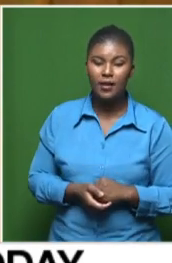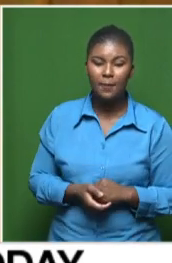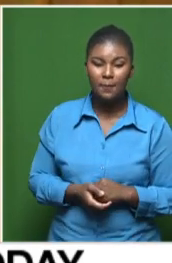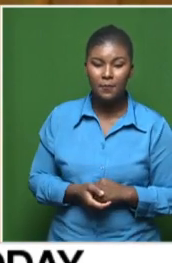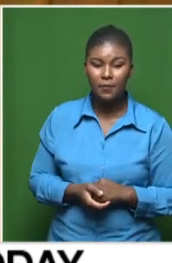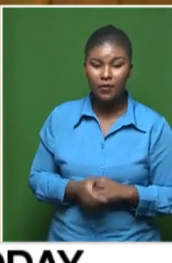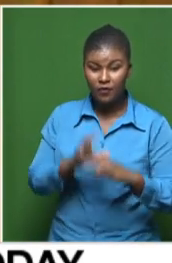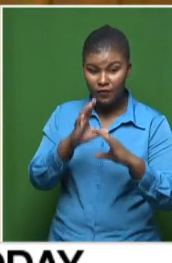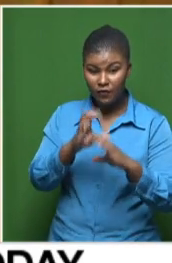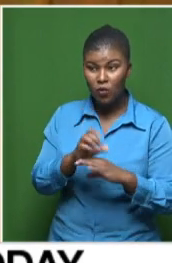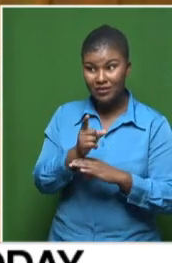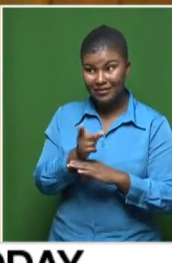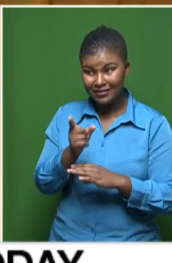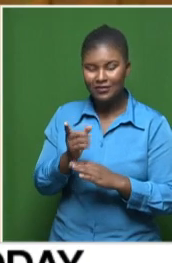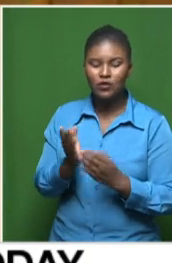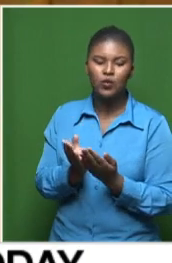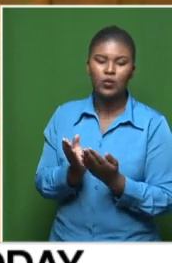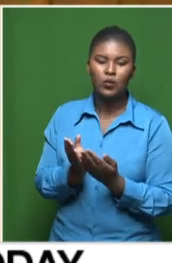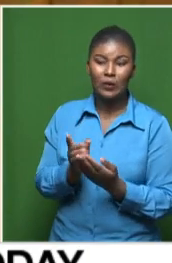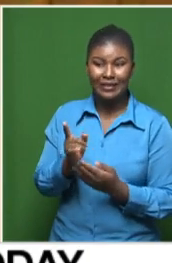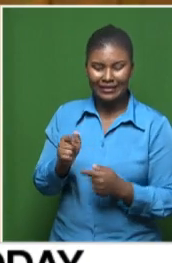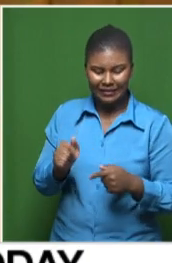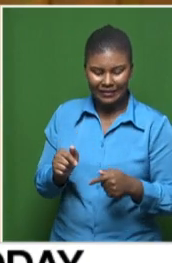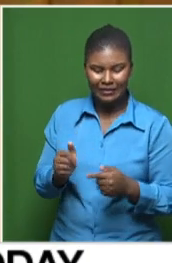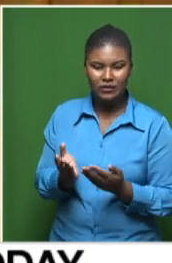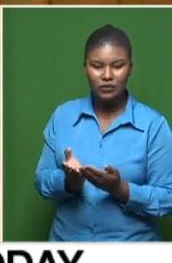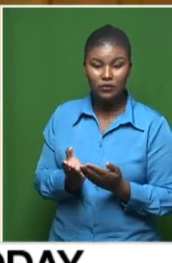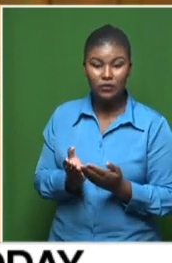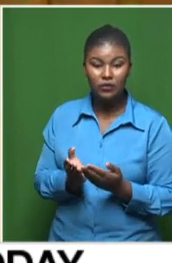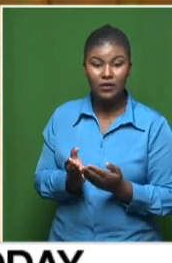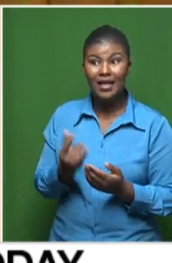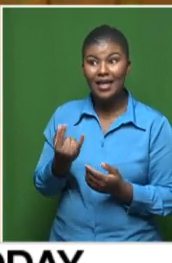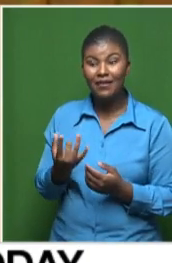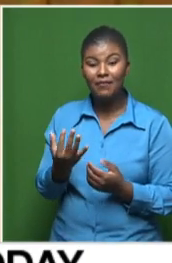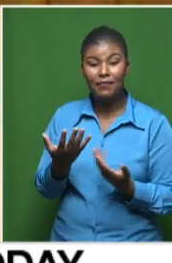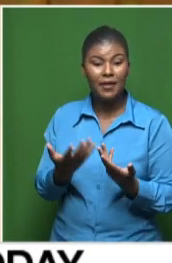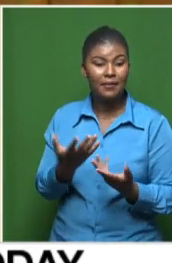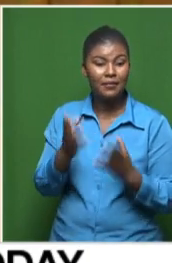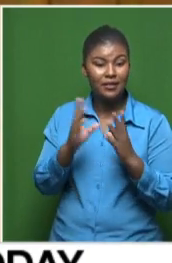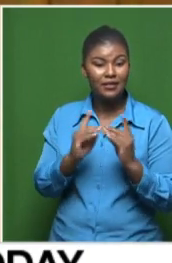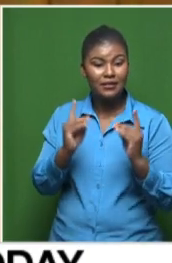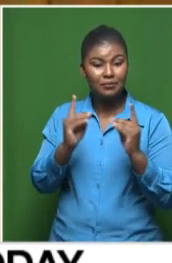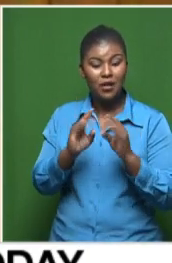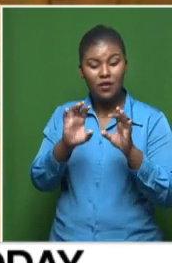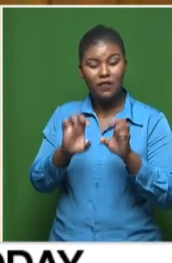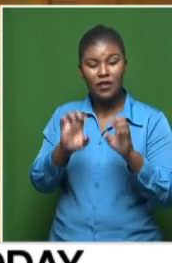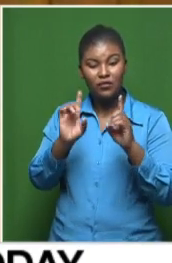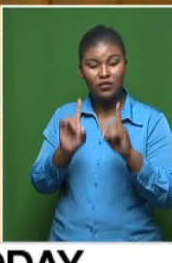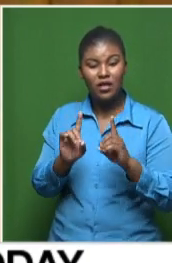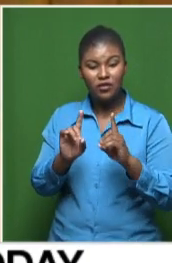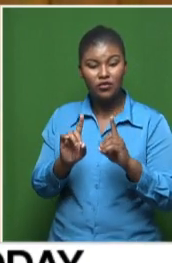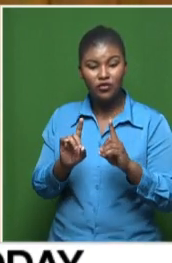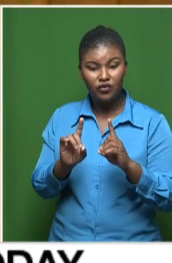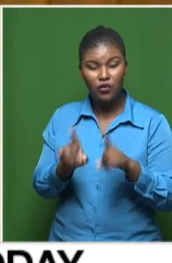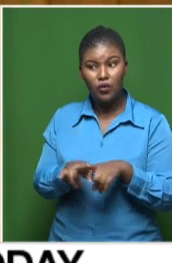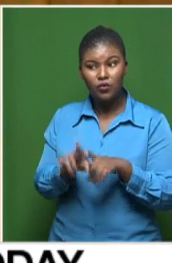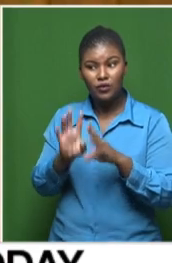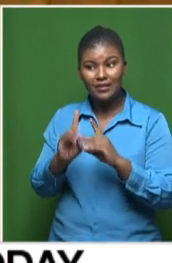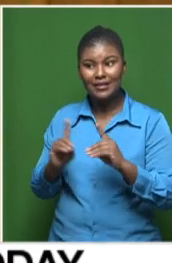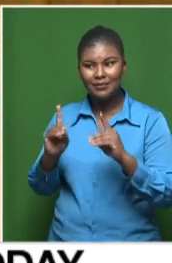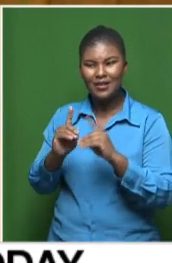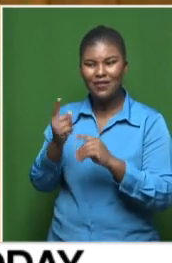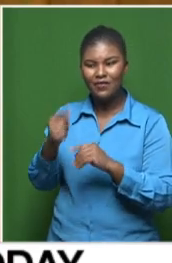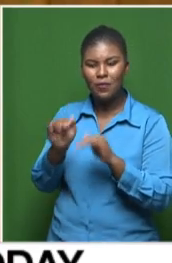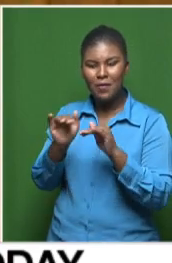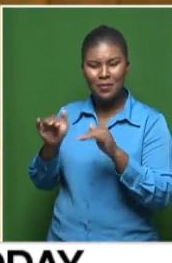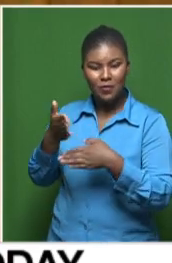to concentrate on this school, unless if the Department of Education and the Department of